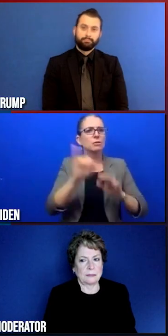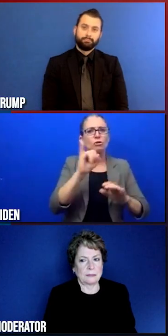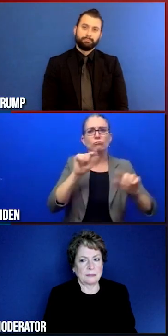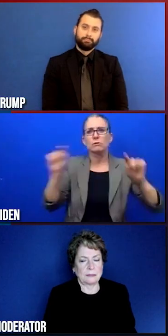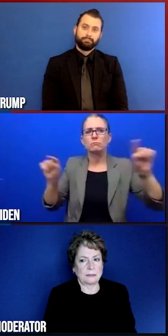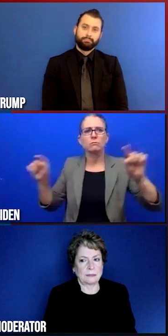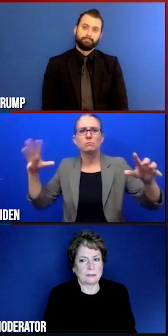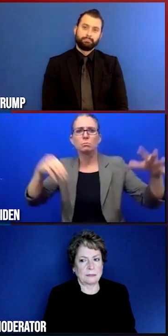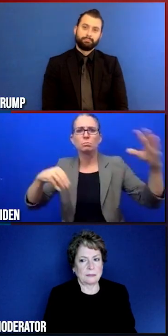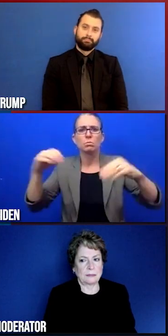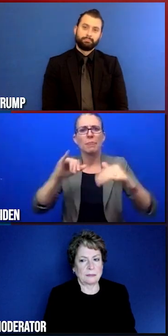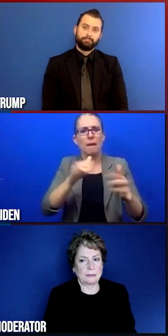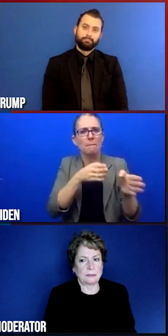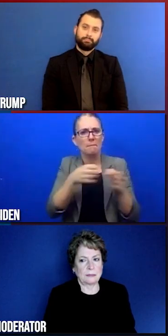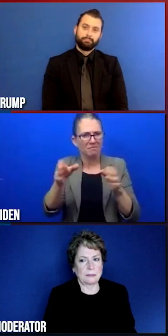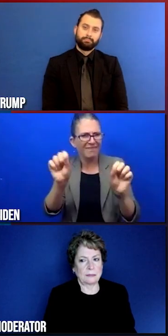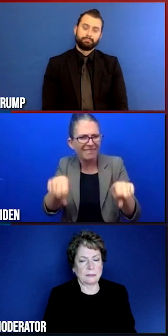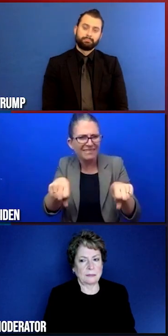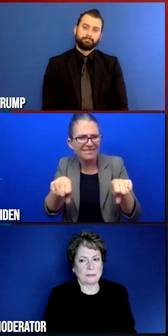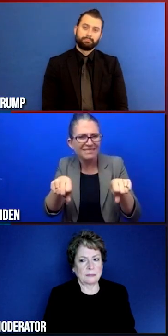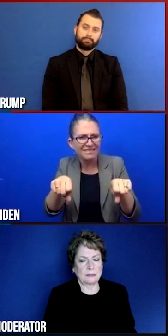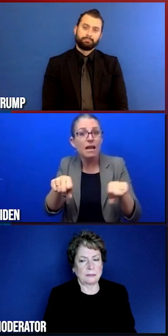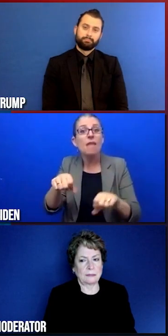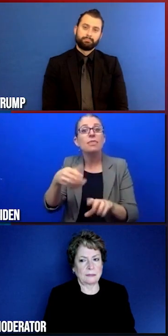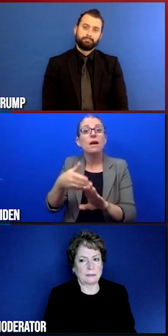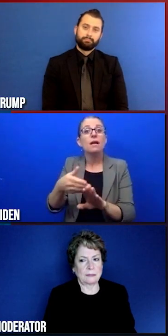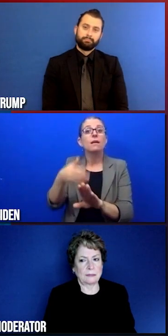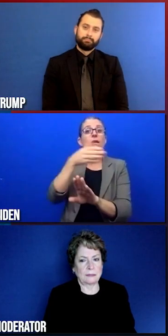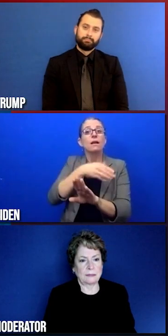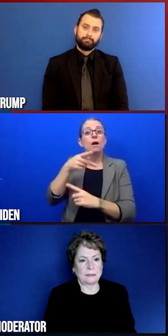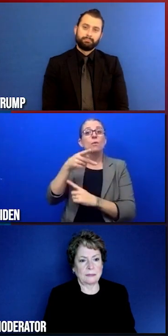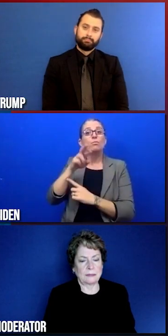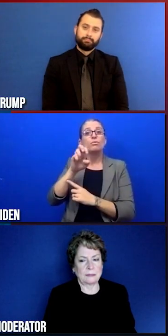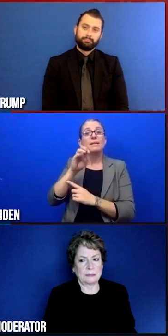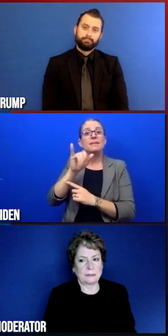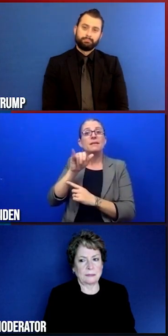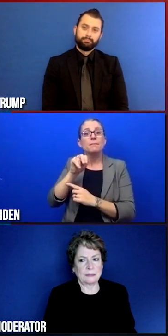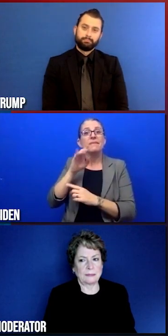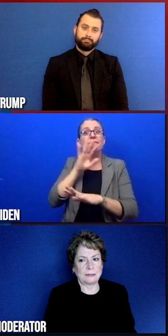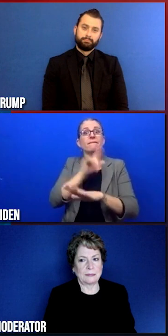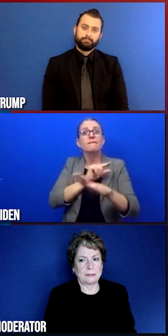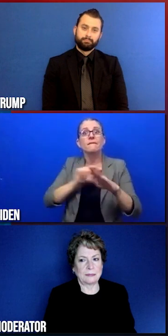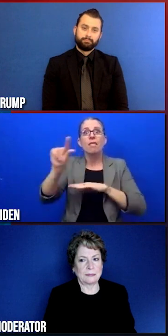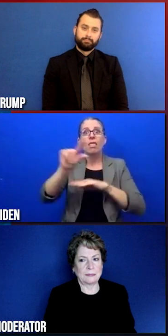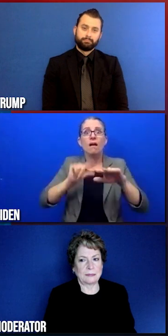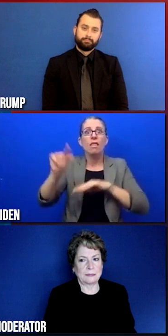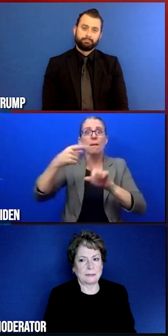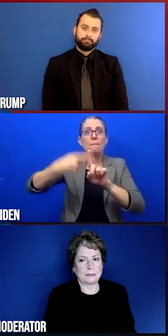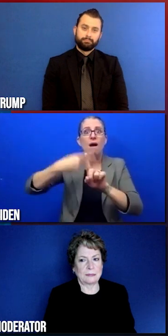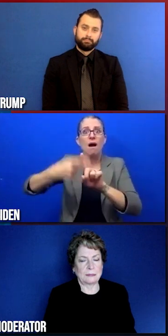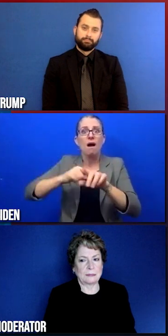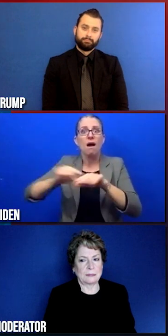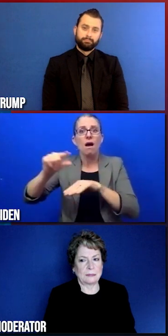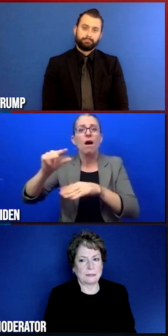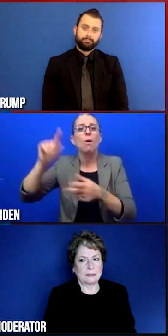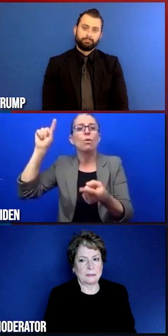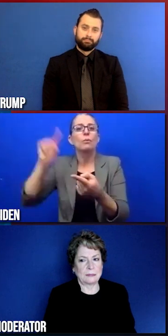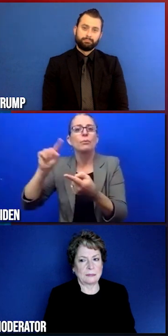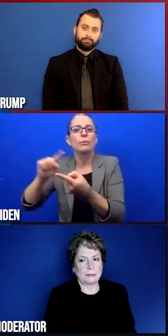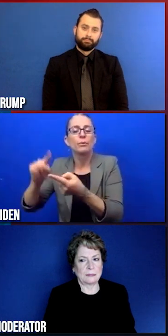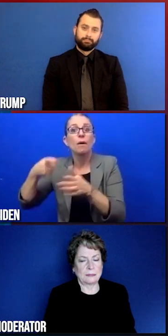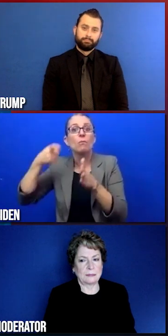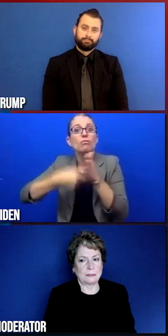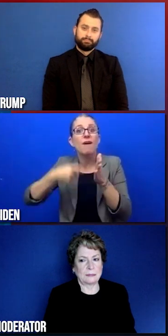drug prices by making sure that there's competition that doesn't exist now by allowing the Medicare to